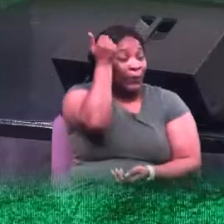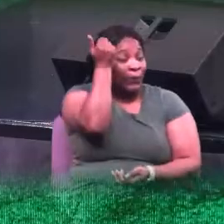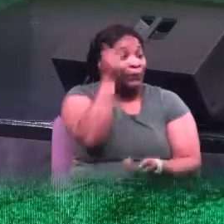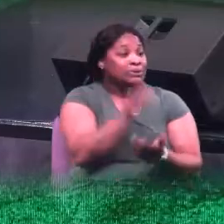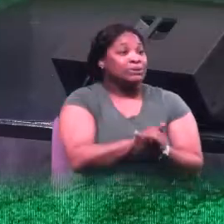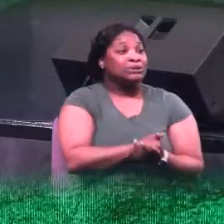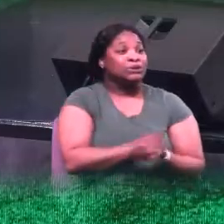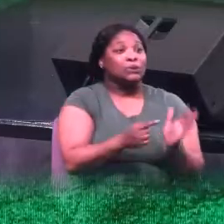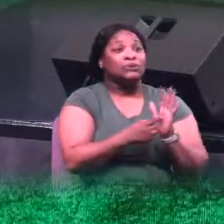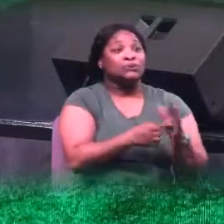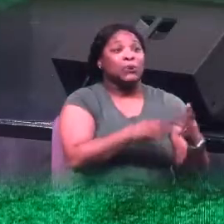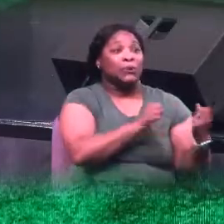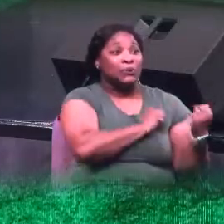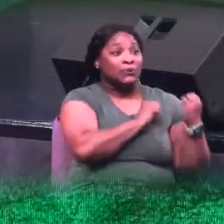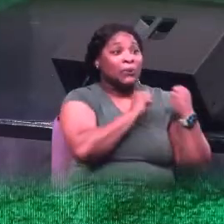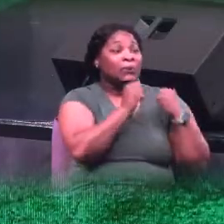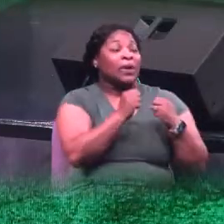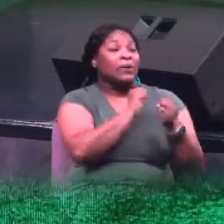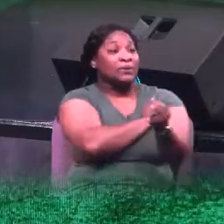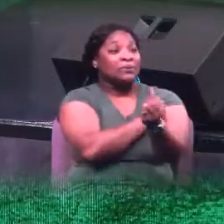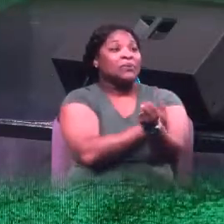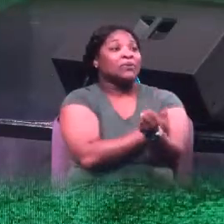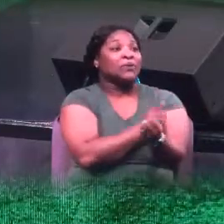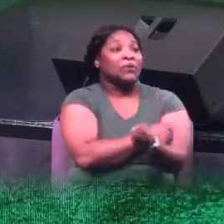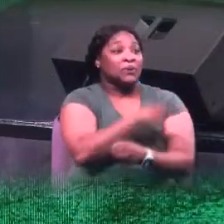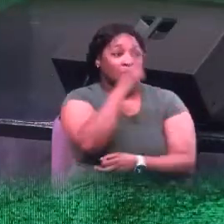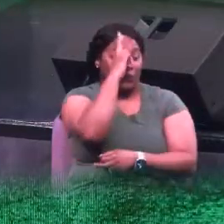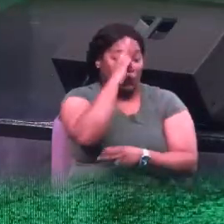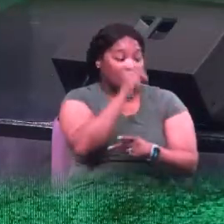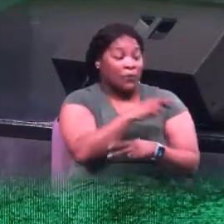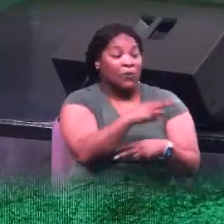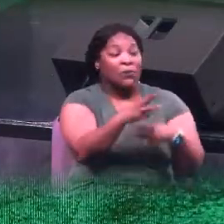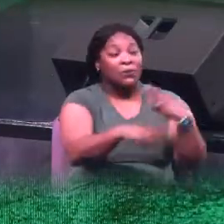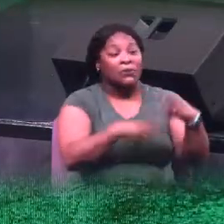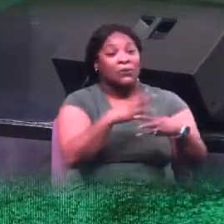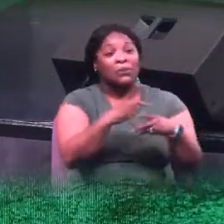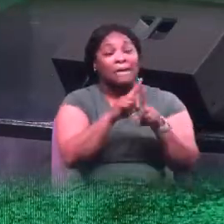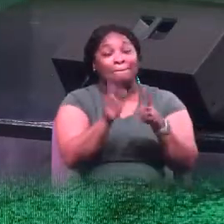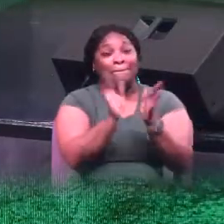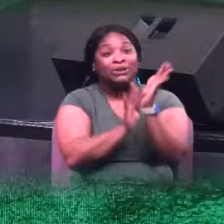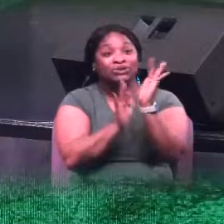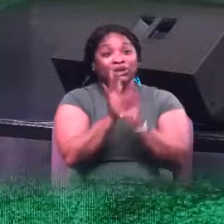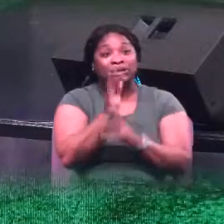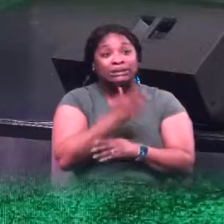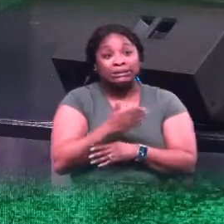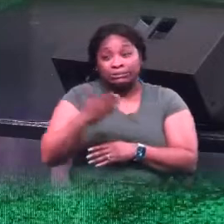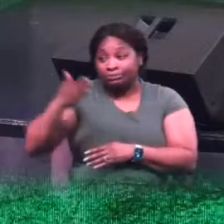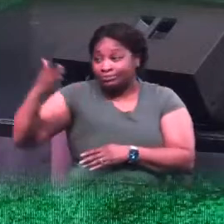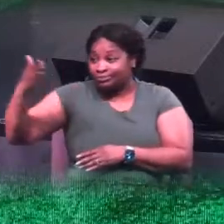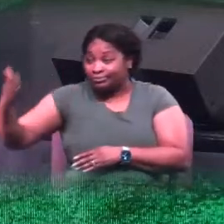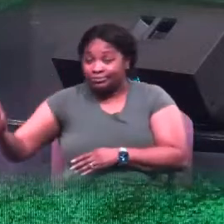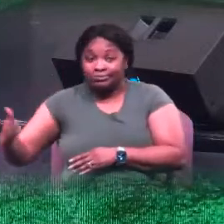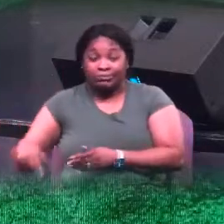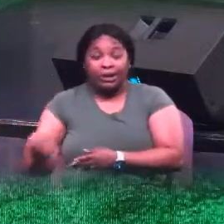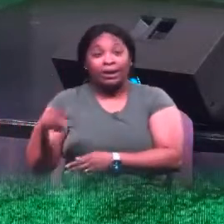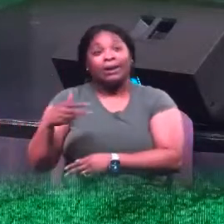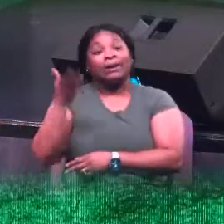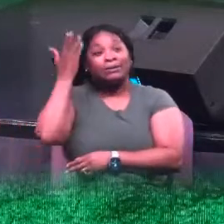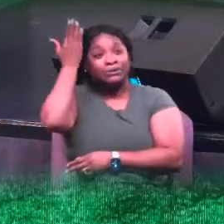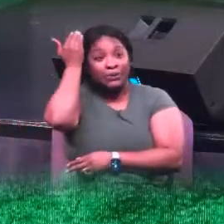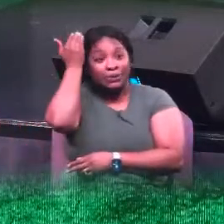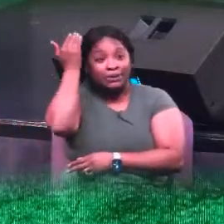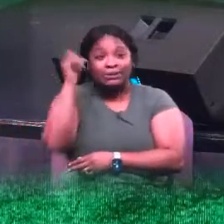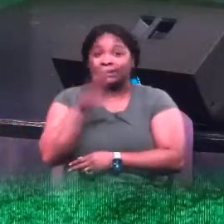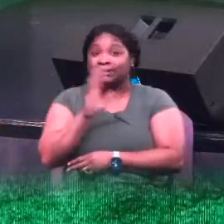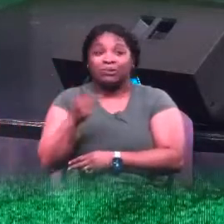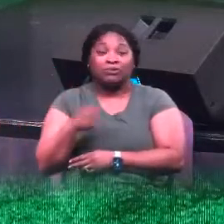the power and the authority of the Roman world. But Jesus is sitting on a donkey that has never been